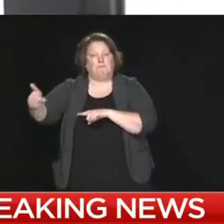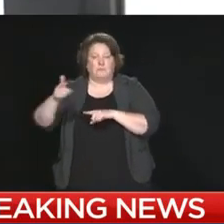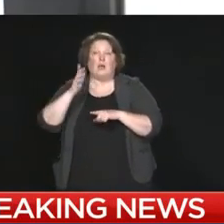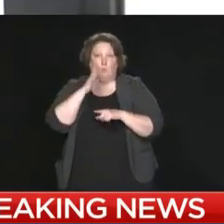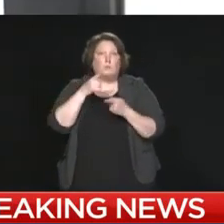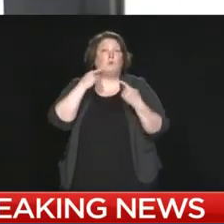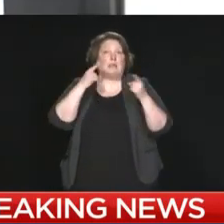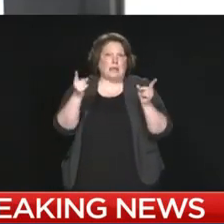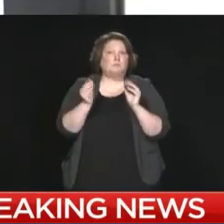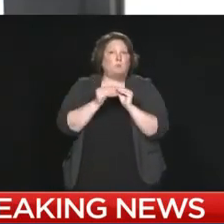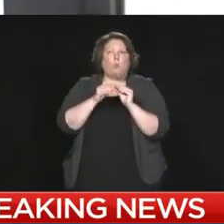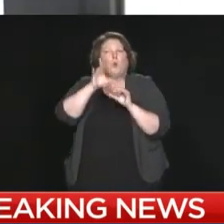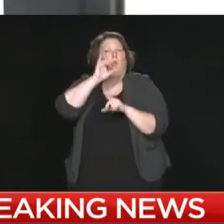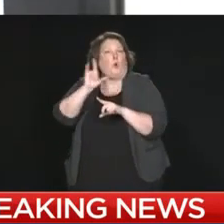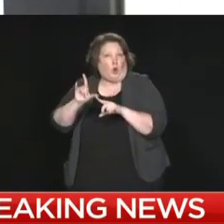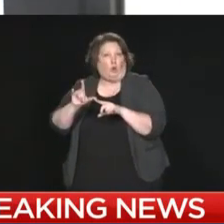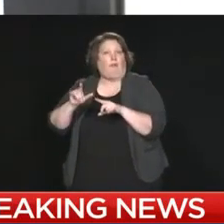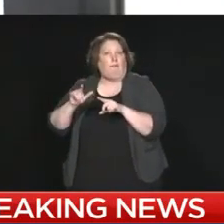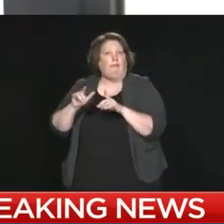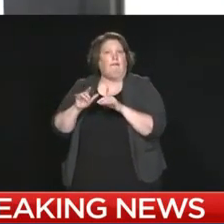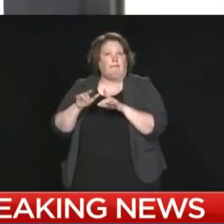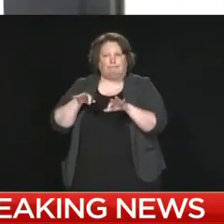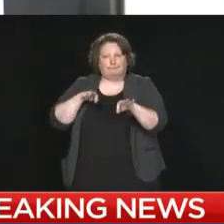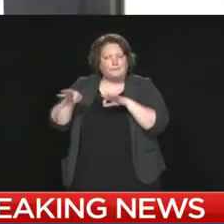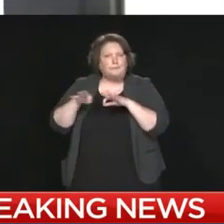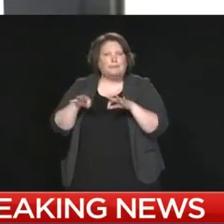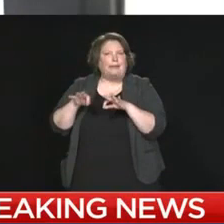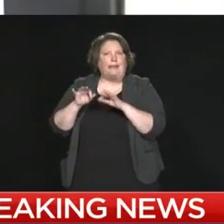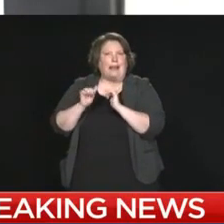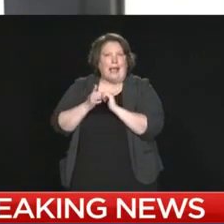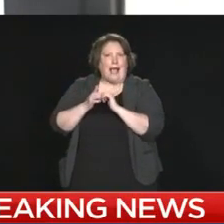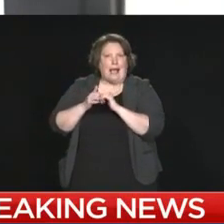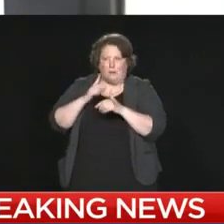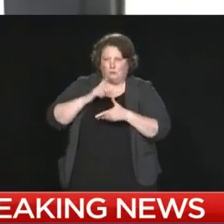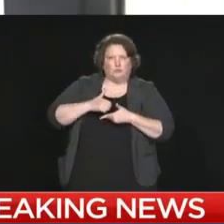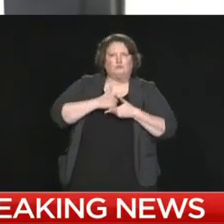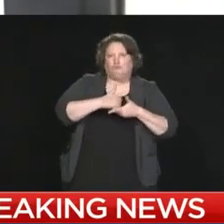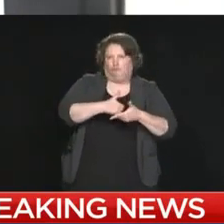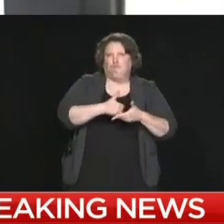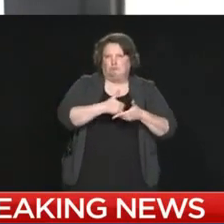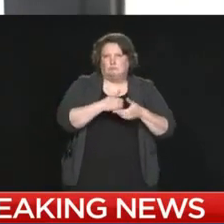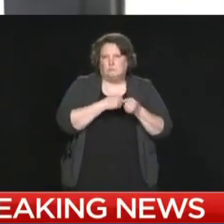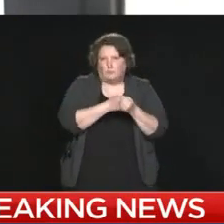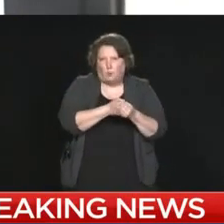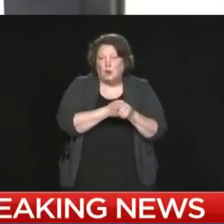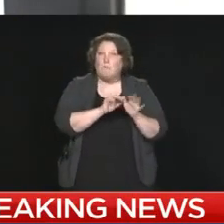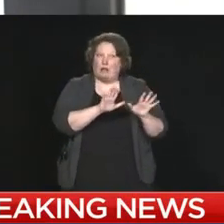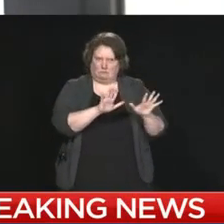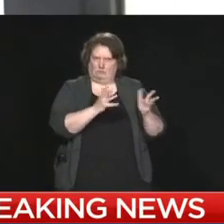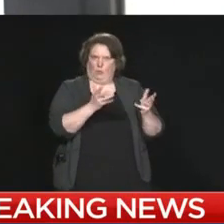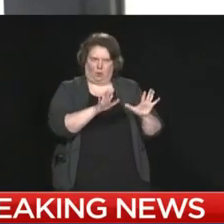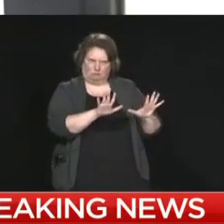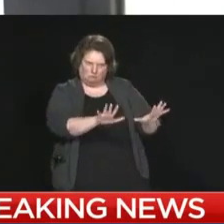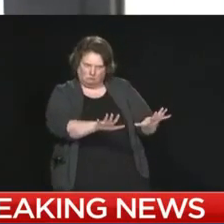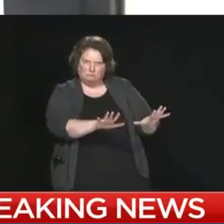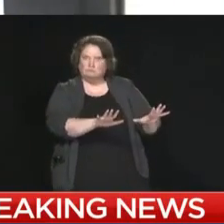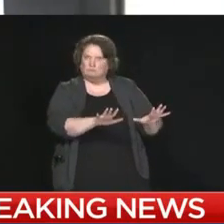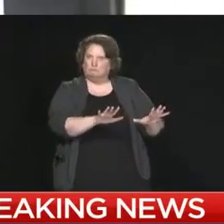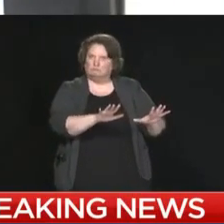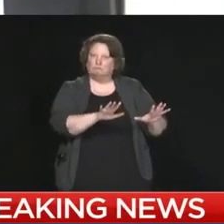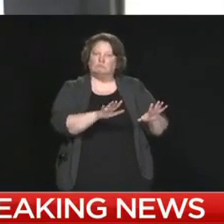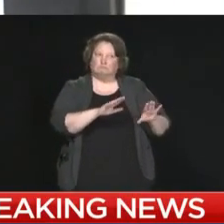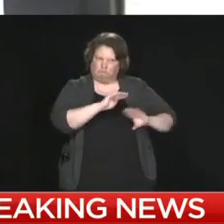how exactly we will help them. But I can reassure people that as a government, we will continue to be